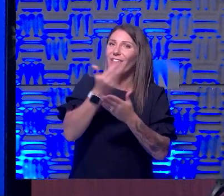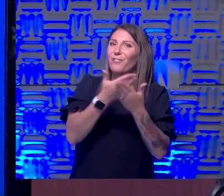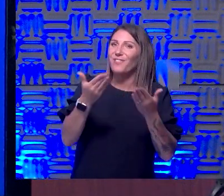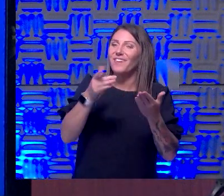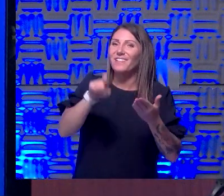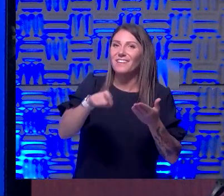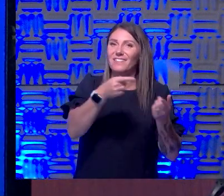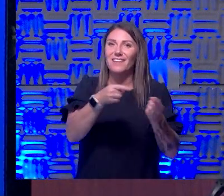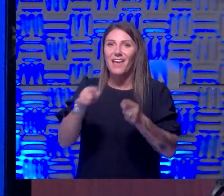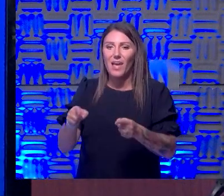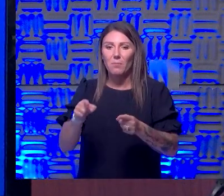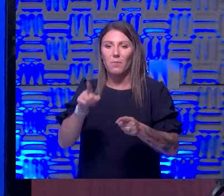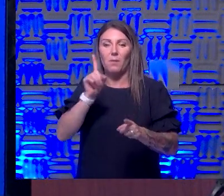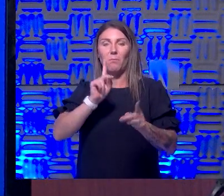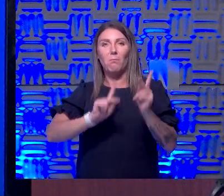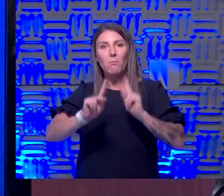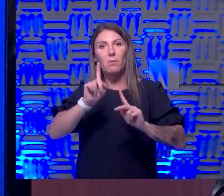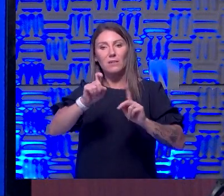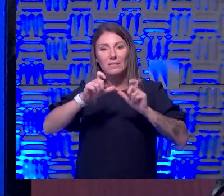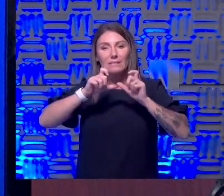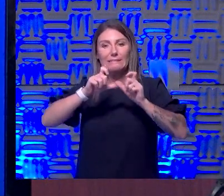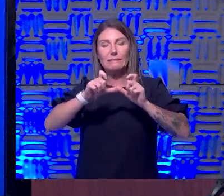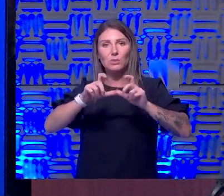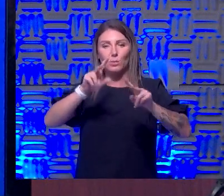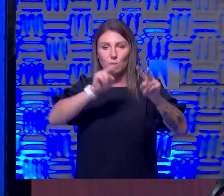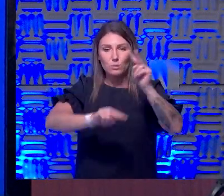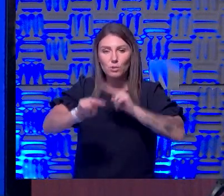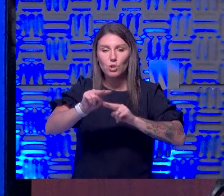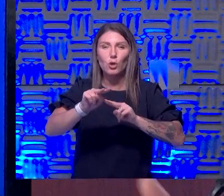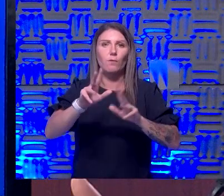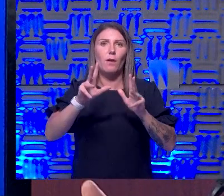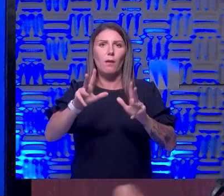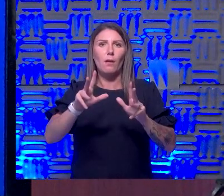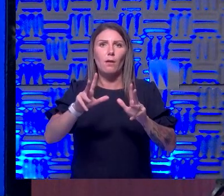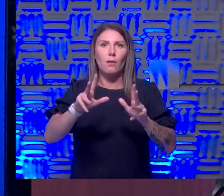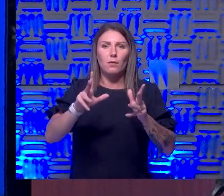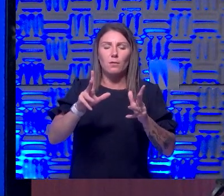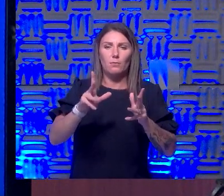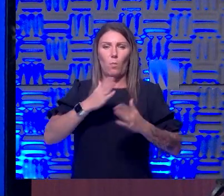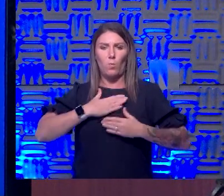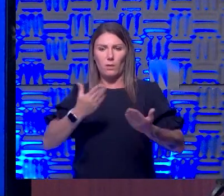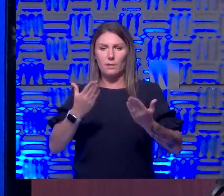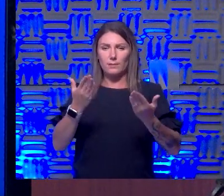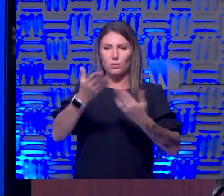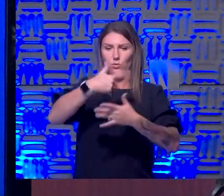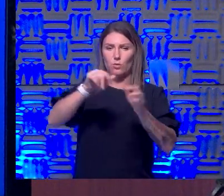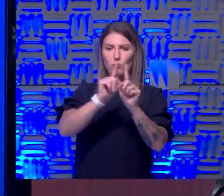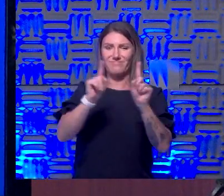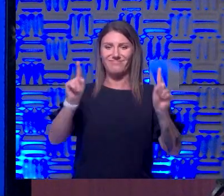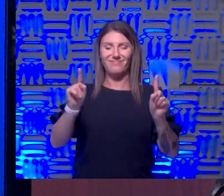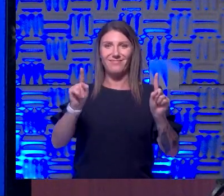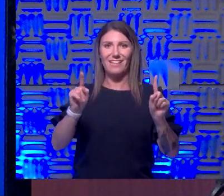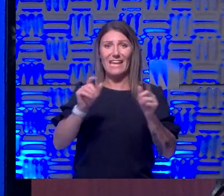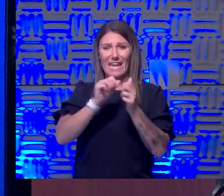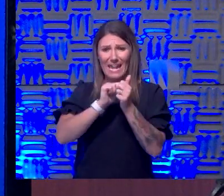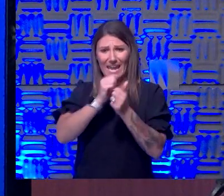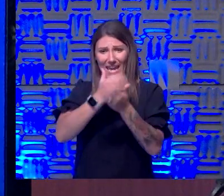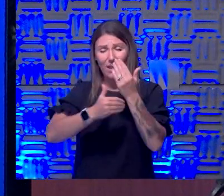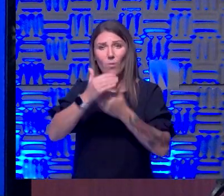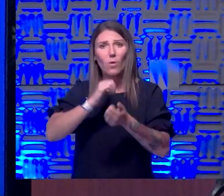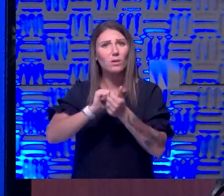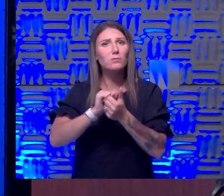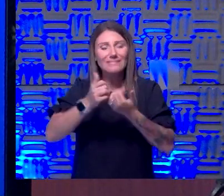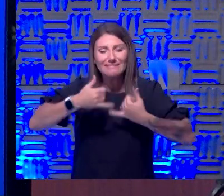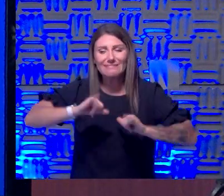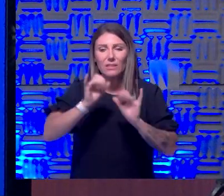need to happen. People need to continue to observe social distancing, physical distancing from one another. Hand washing is still important. This is